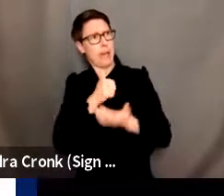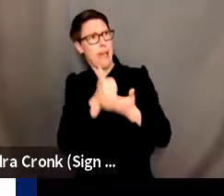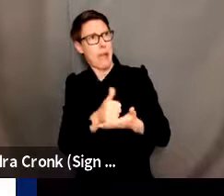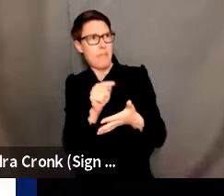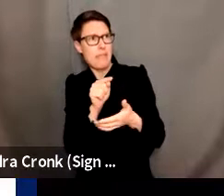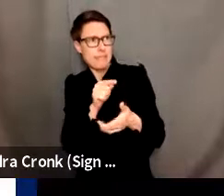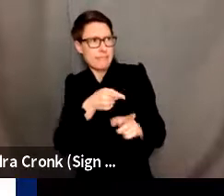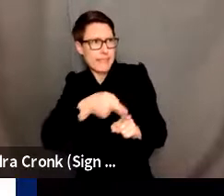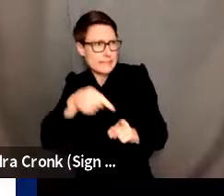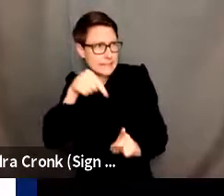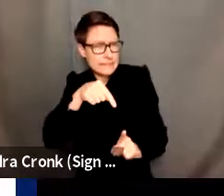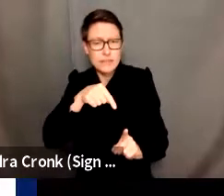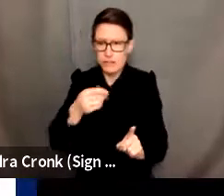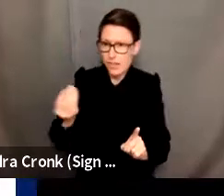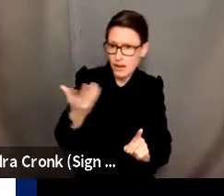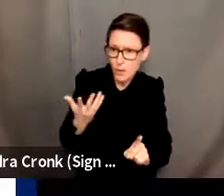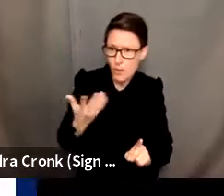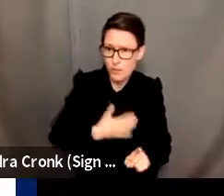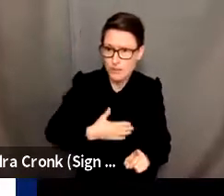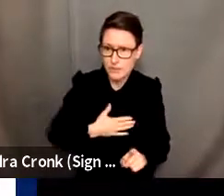slide. With